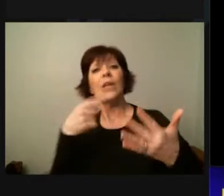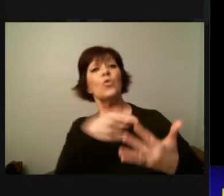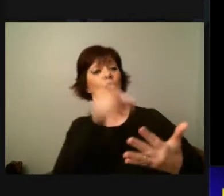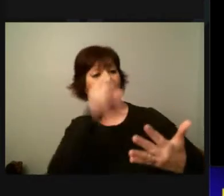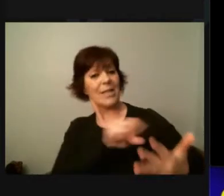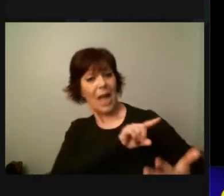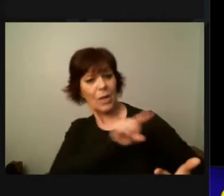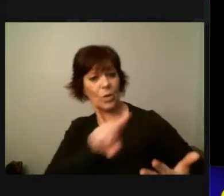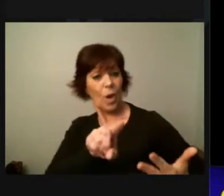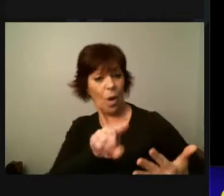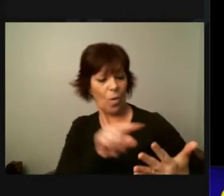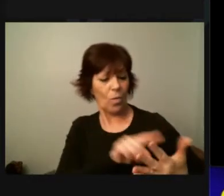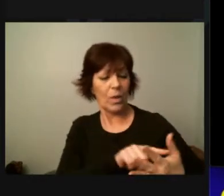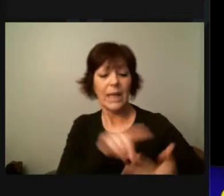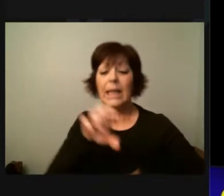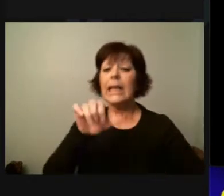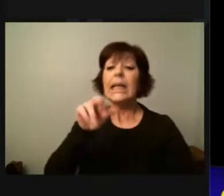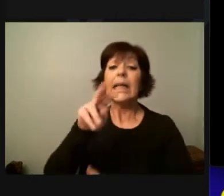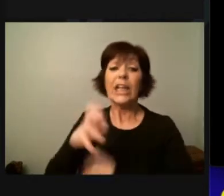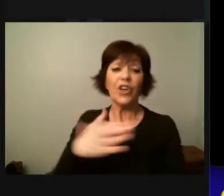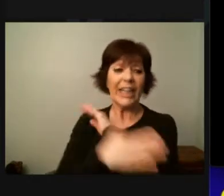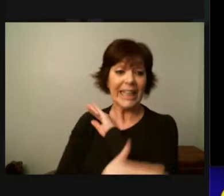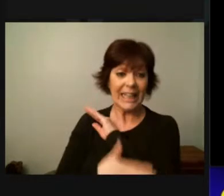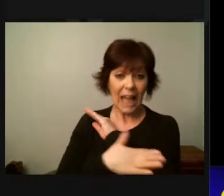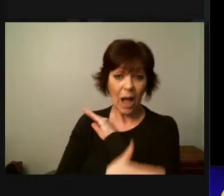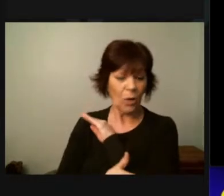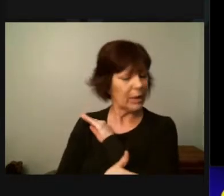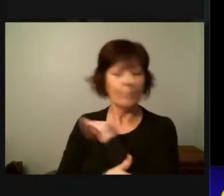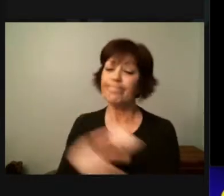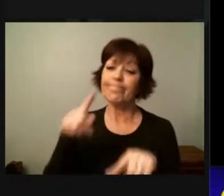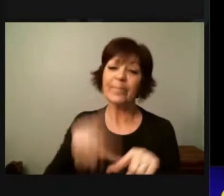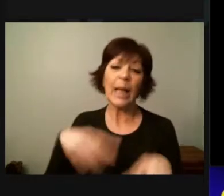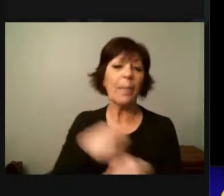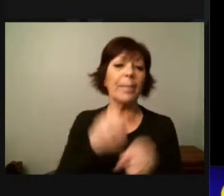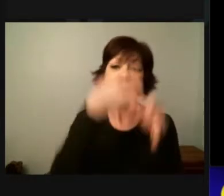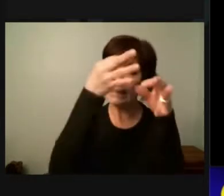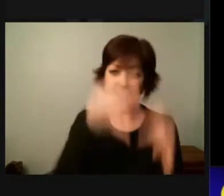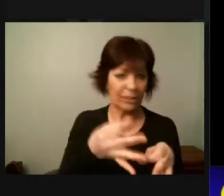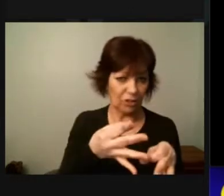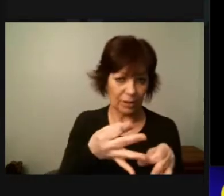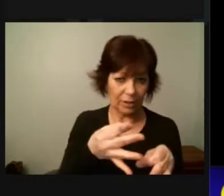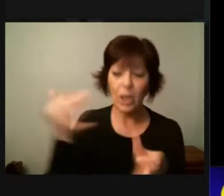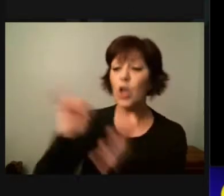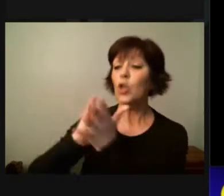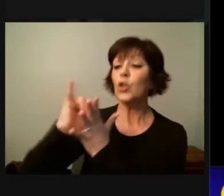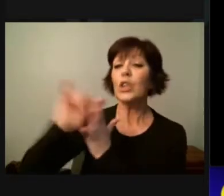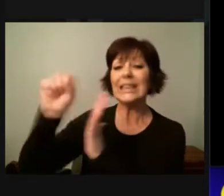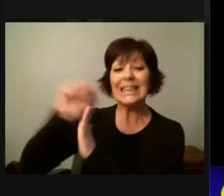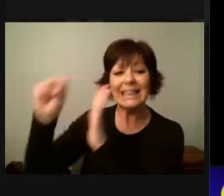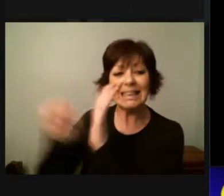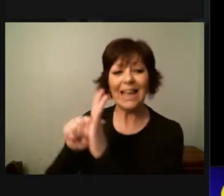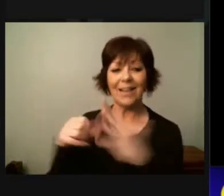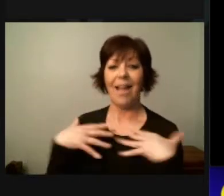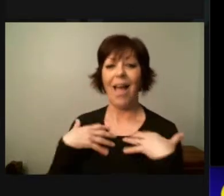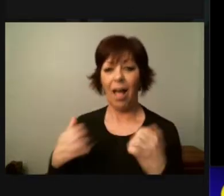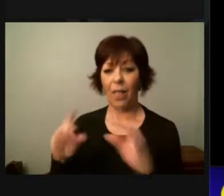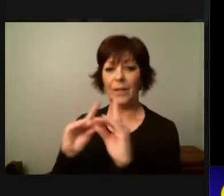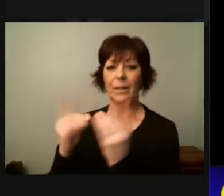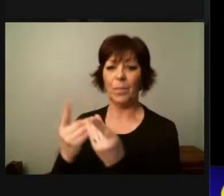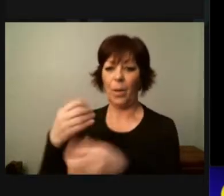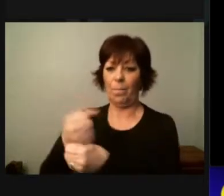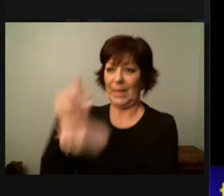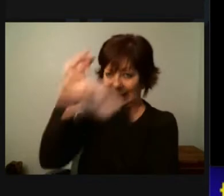that pod. Erie County does not get to make that decision. We follow the state health department mandates.